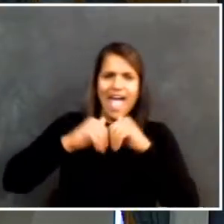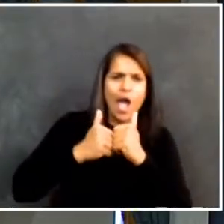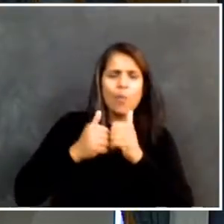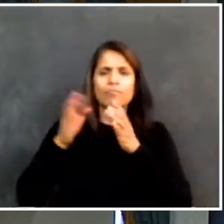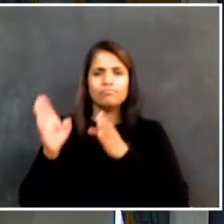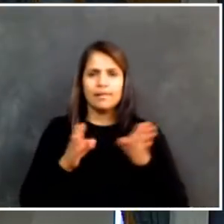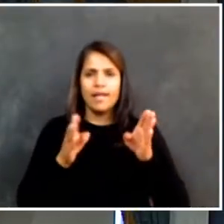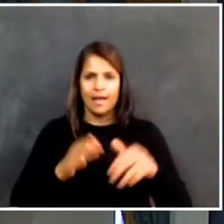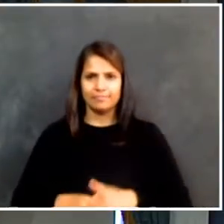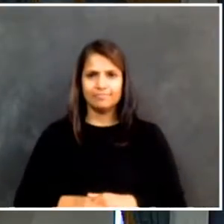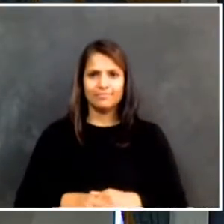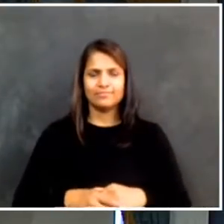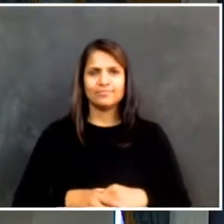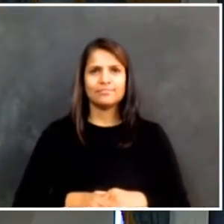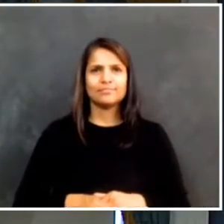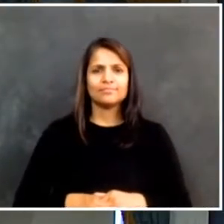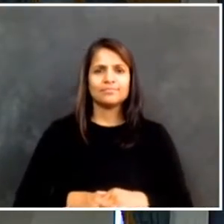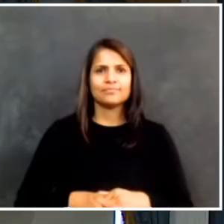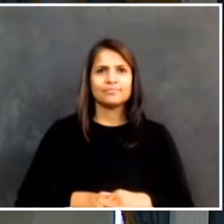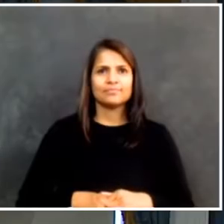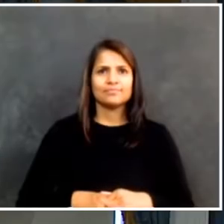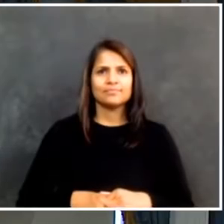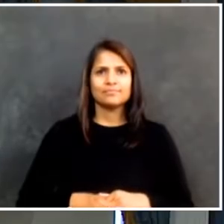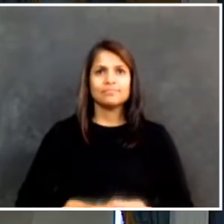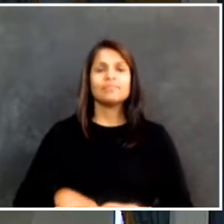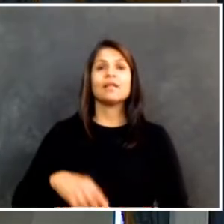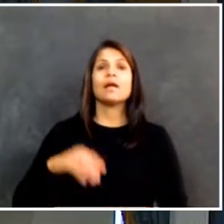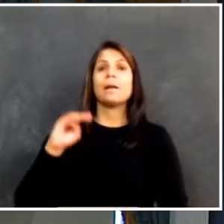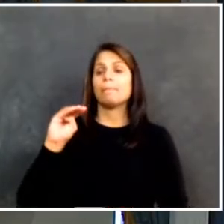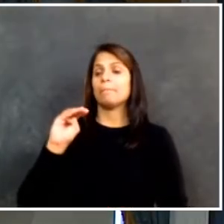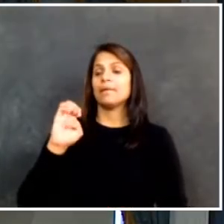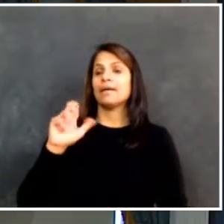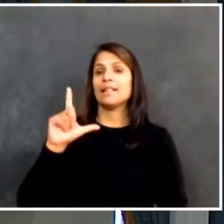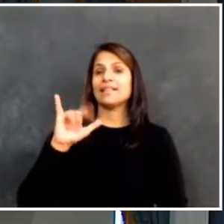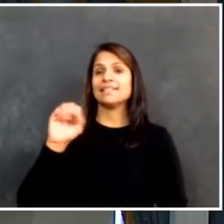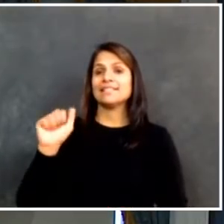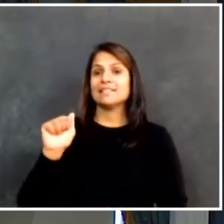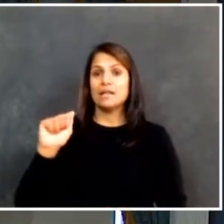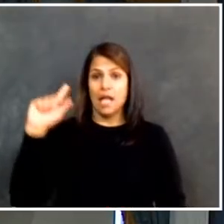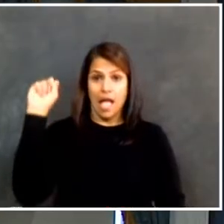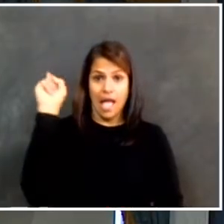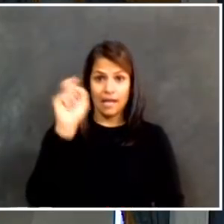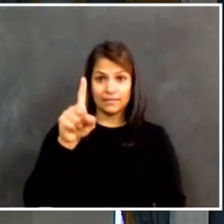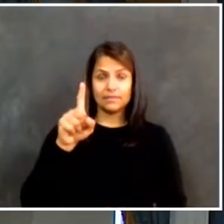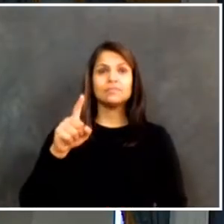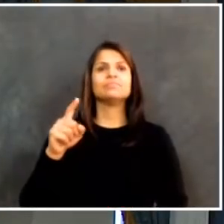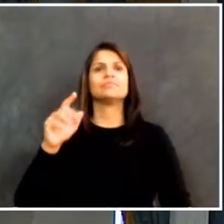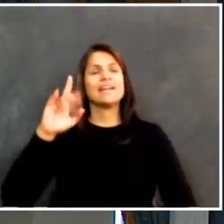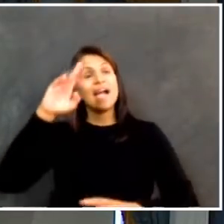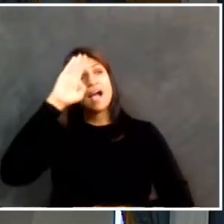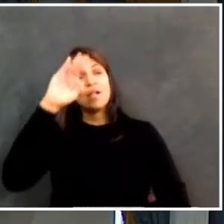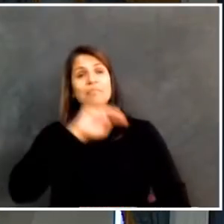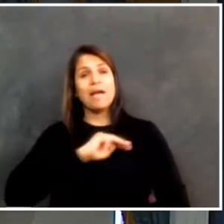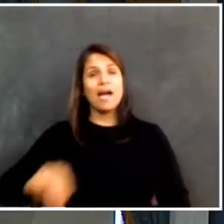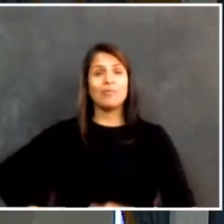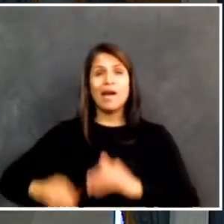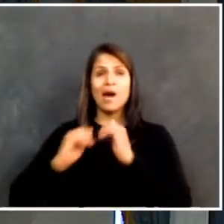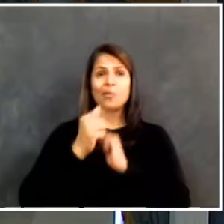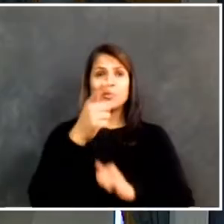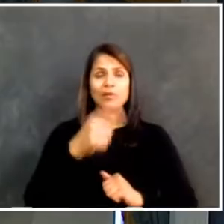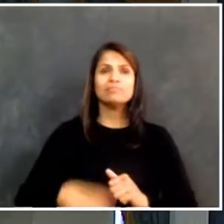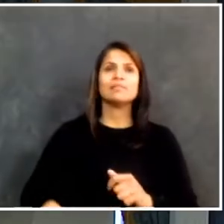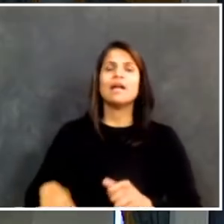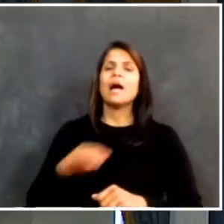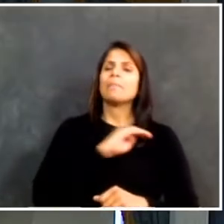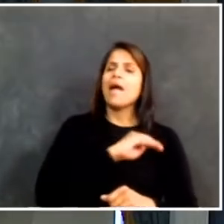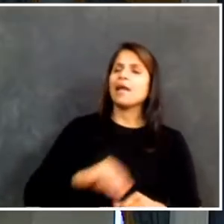Hi, Mr. Mayor. Good Hey, to Melissa. see you. How you doing? Okay, thank you. My question was about the fact that the deaths classified by the